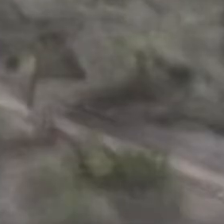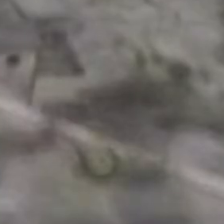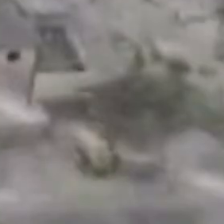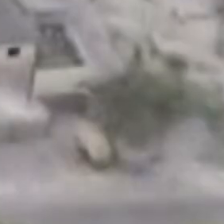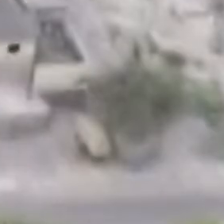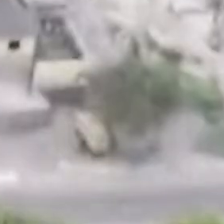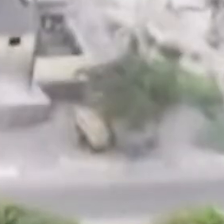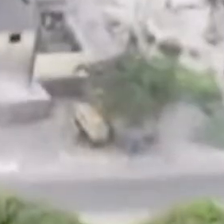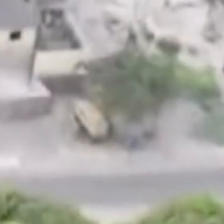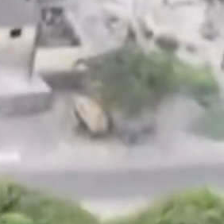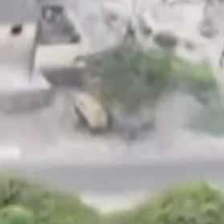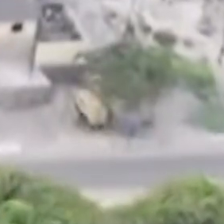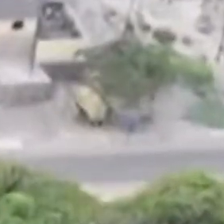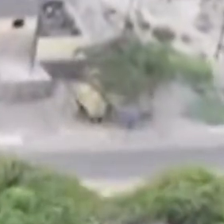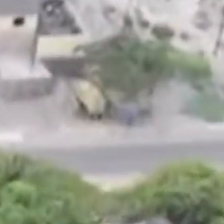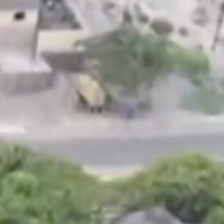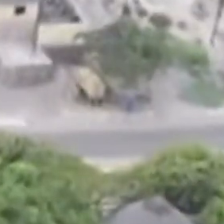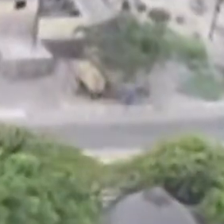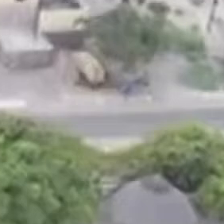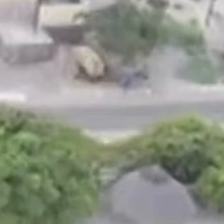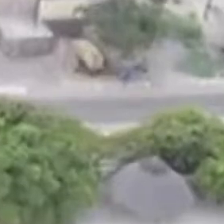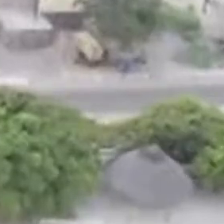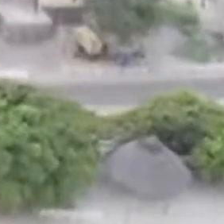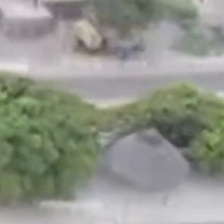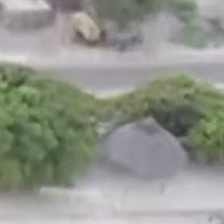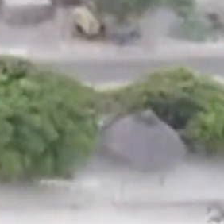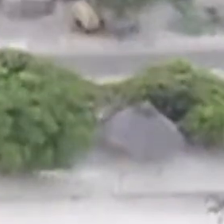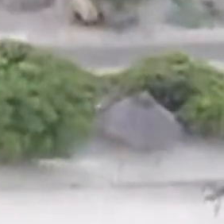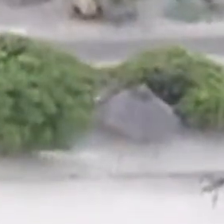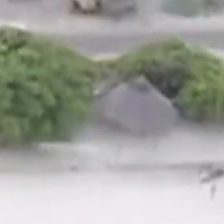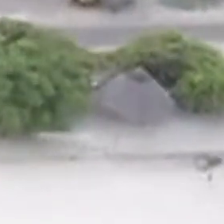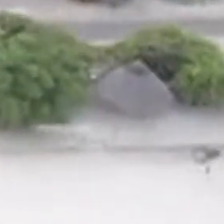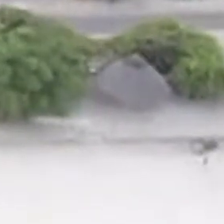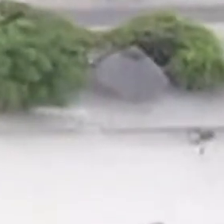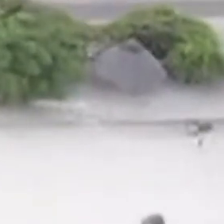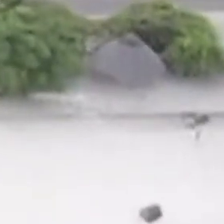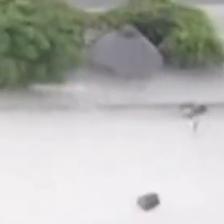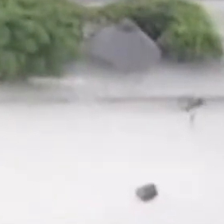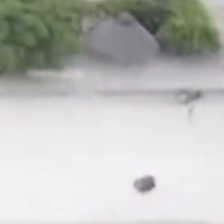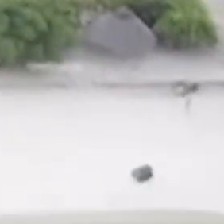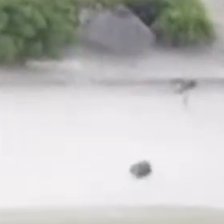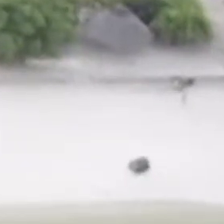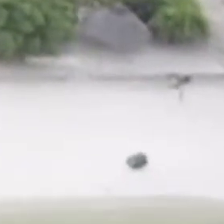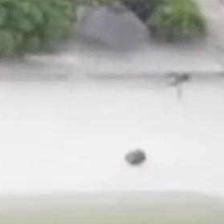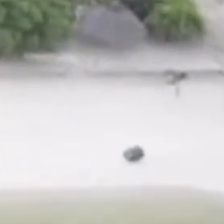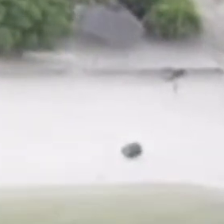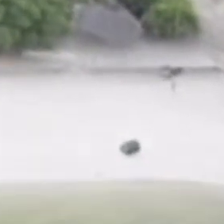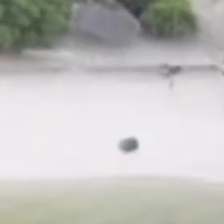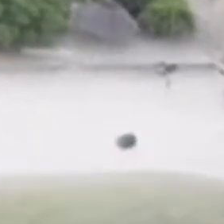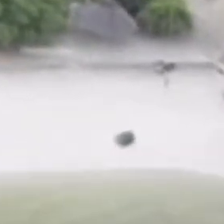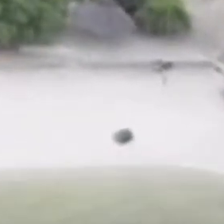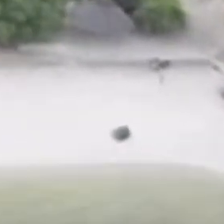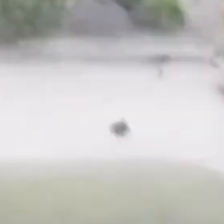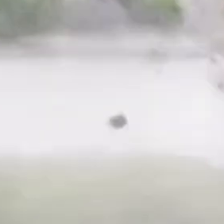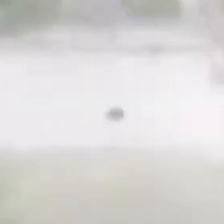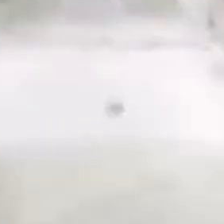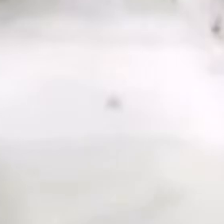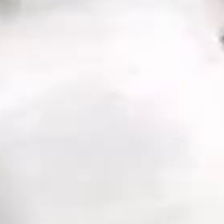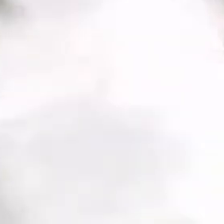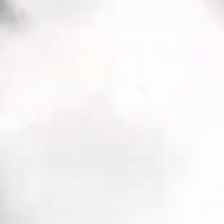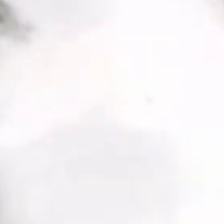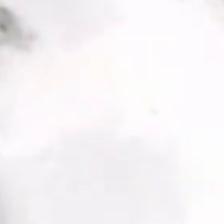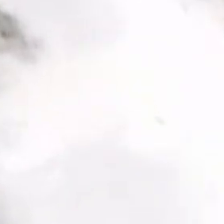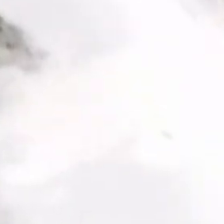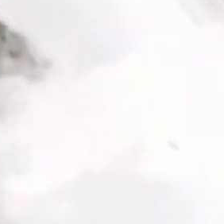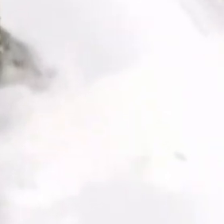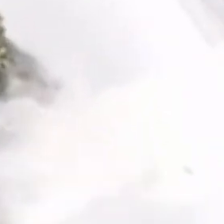my sister, you're my brother. Right or wrong, together we are stronger. So don't